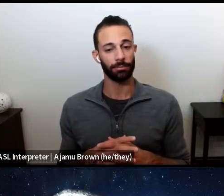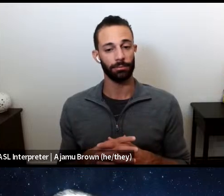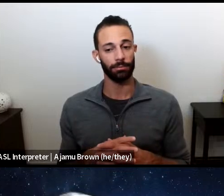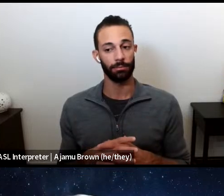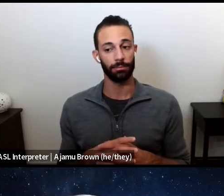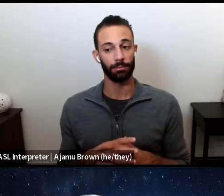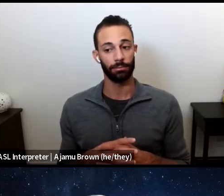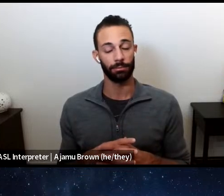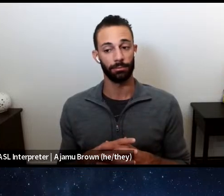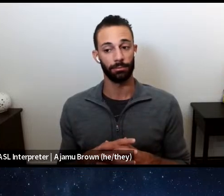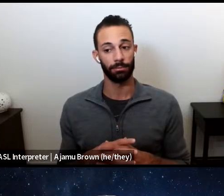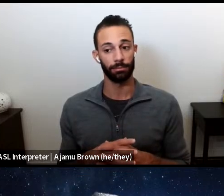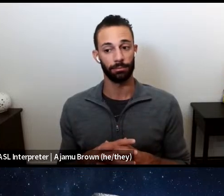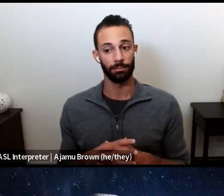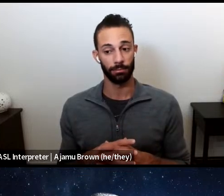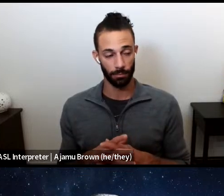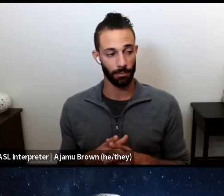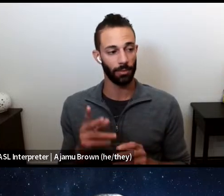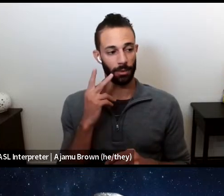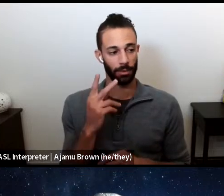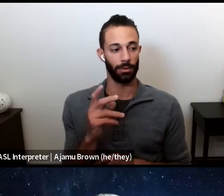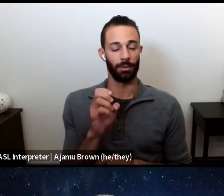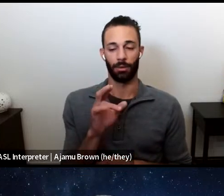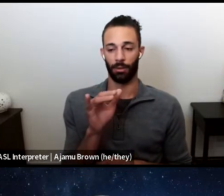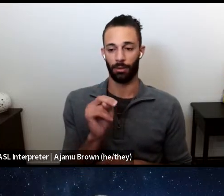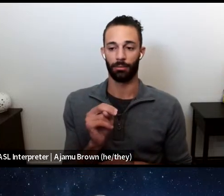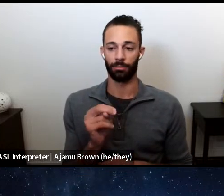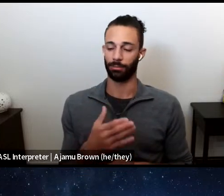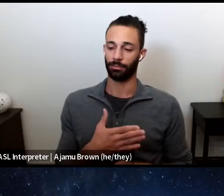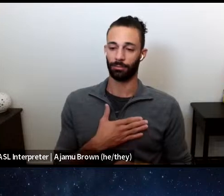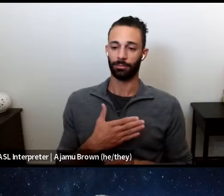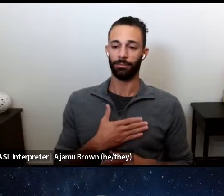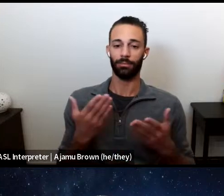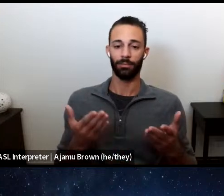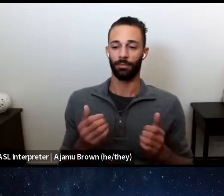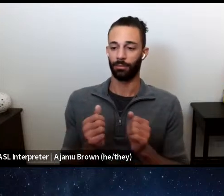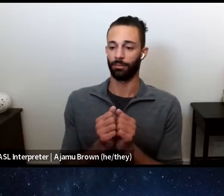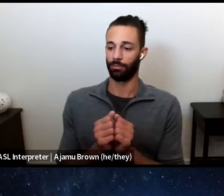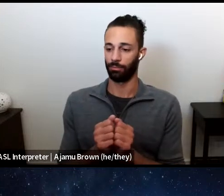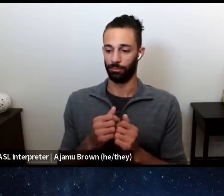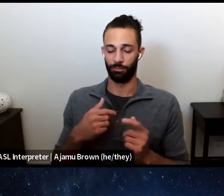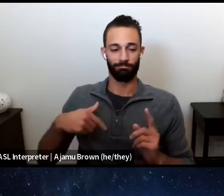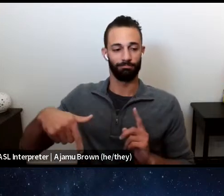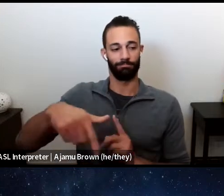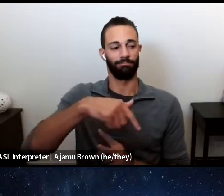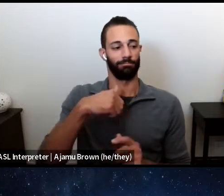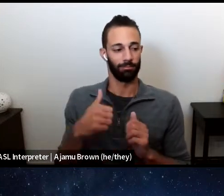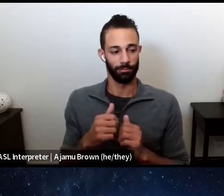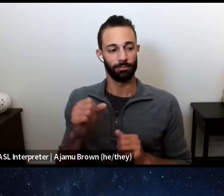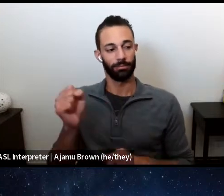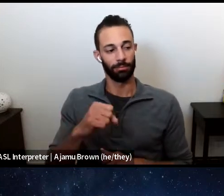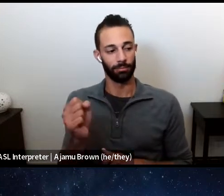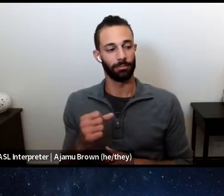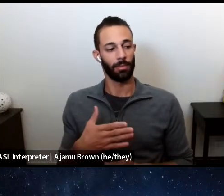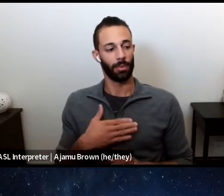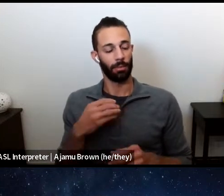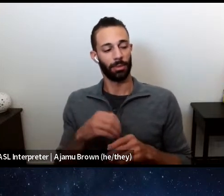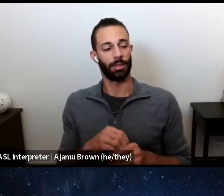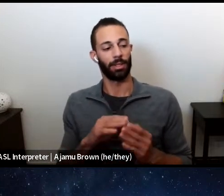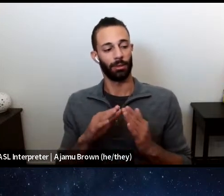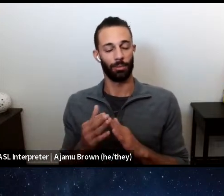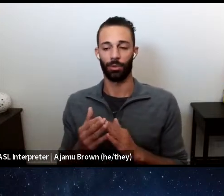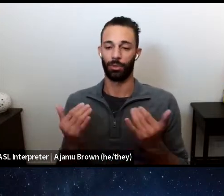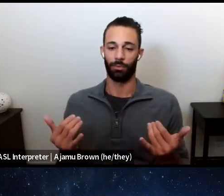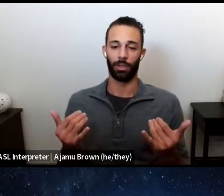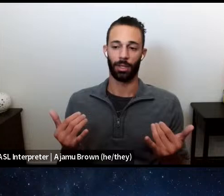y'all. I see Aaron, glad to be in the spot with a bunch of us. Yes, yes, yes. Happy to be in community right